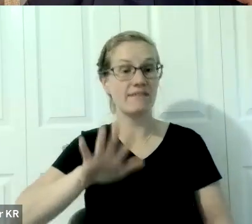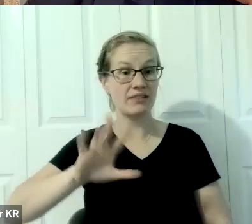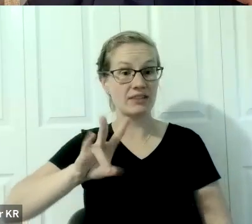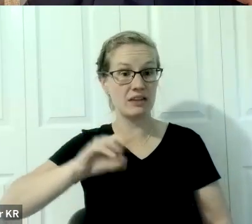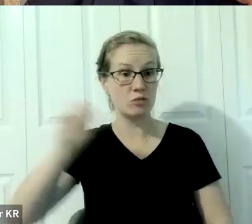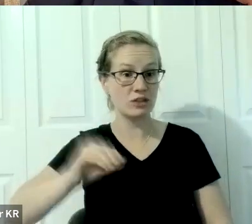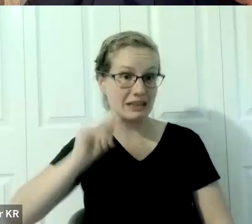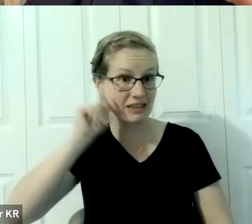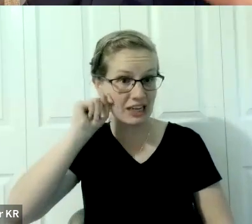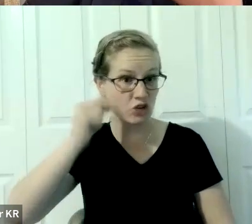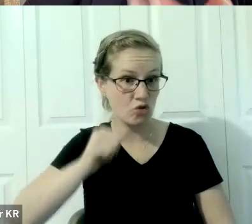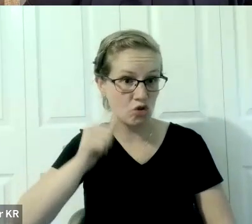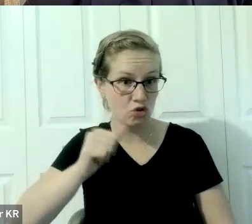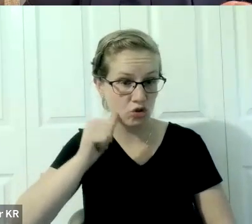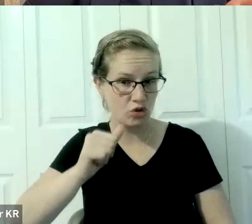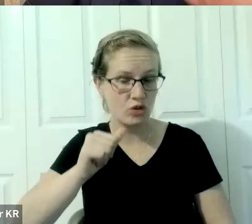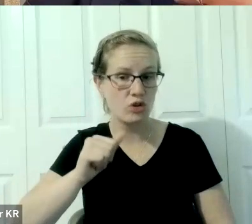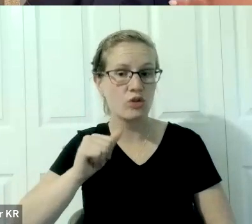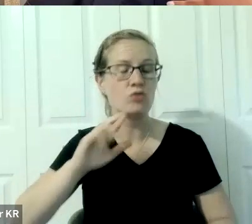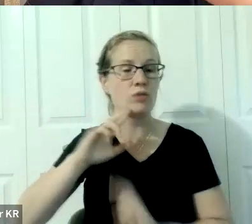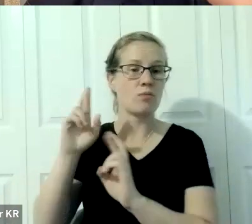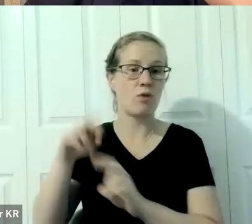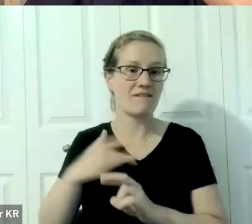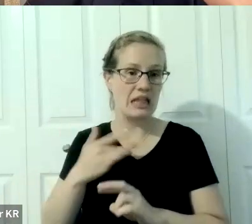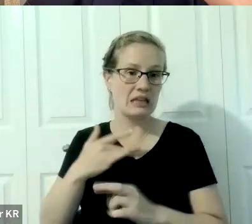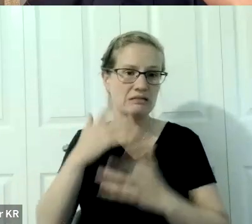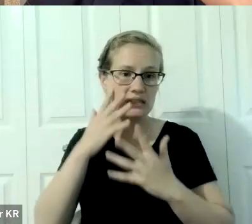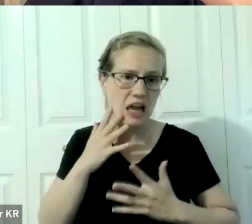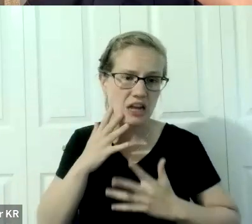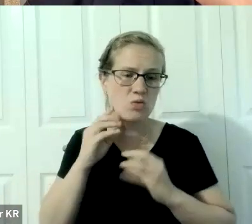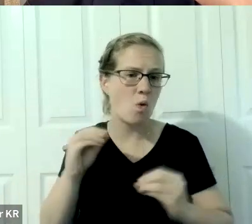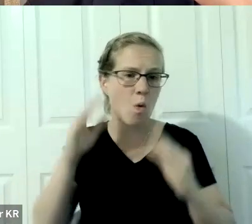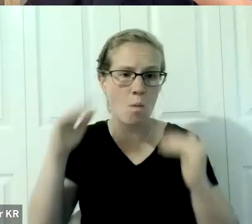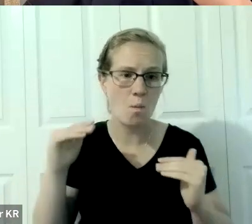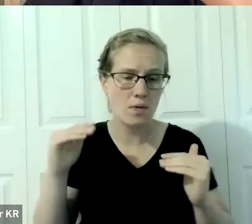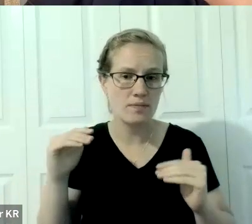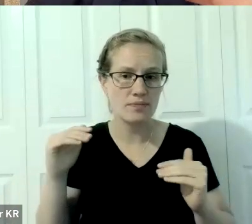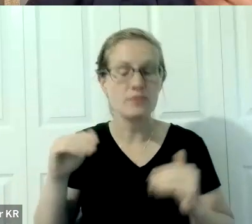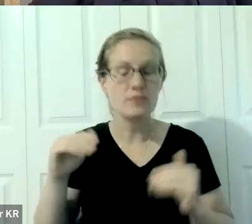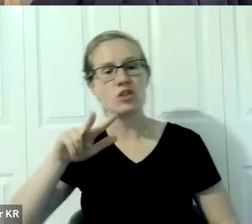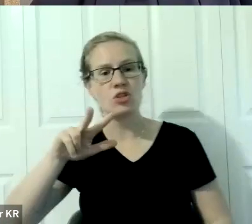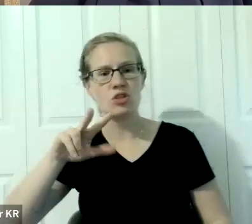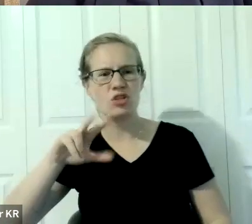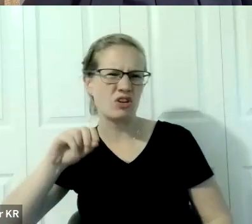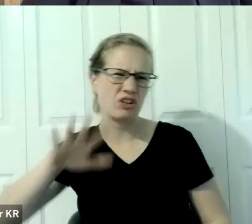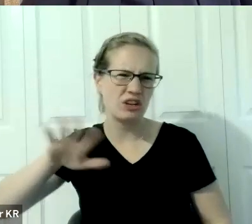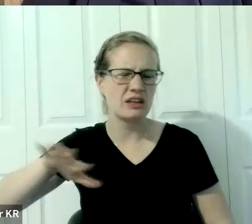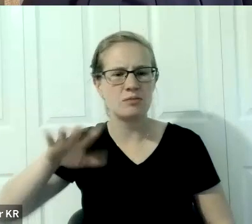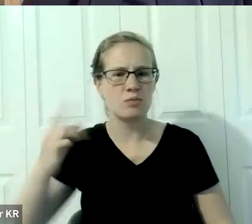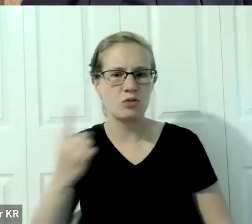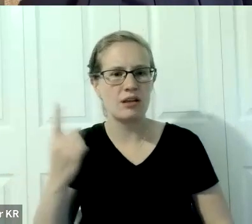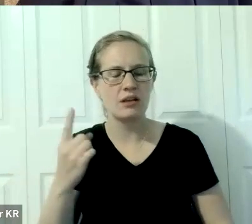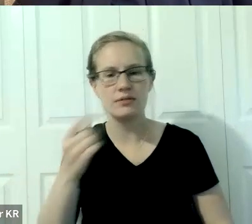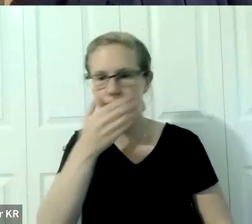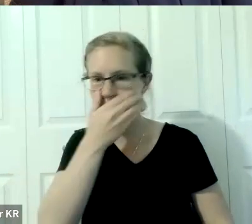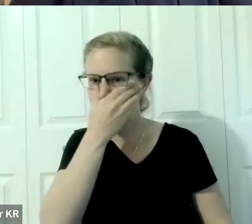57% of teenage girls are reporting feelings of sadness or hopelessness. and 30-something percent are